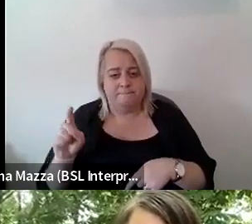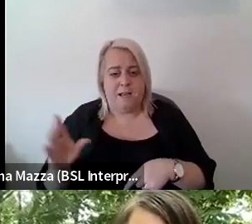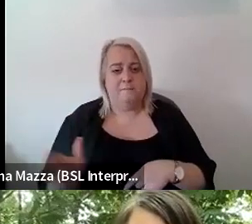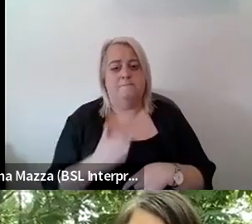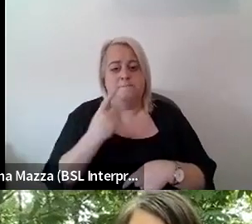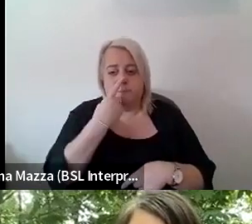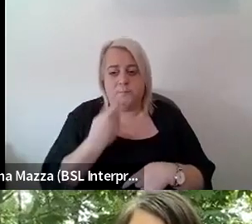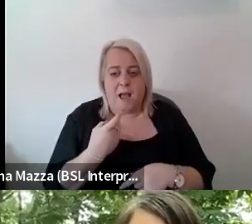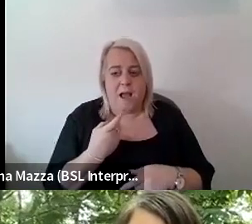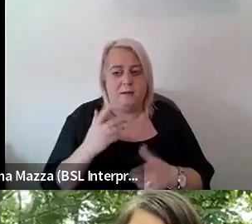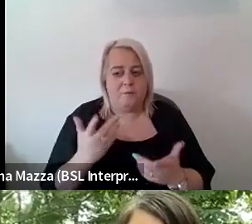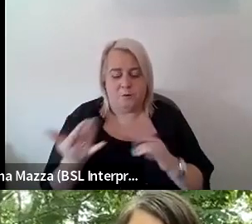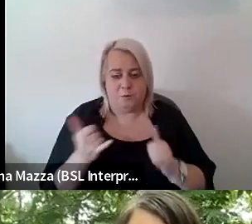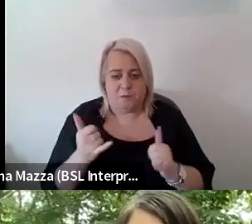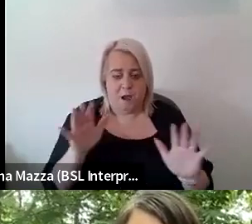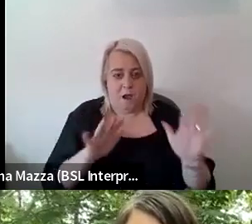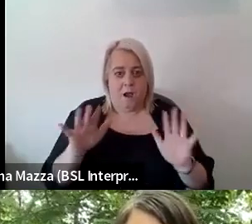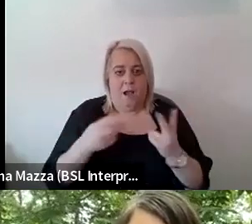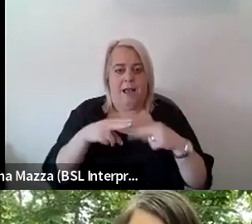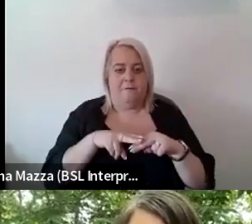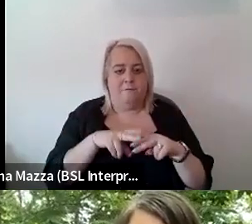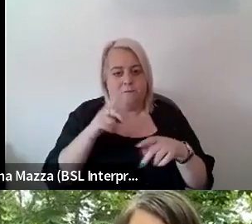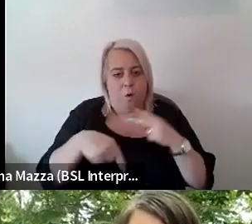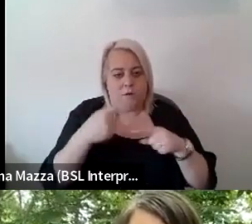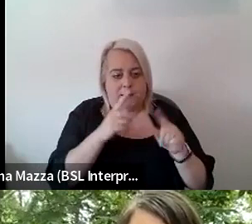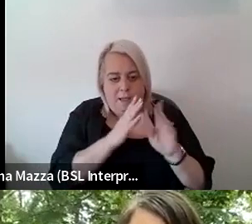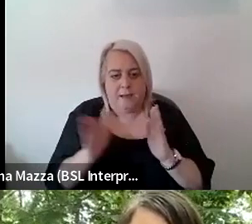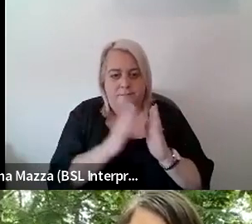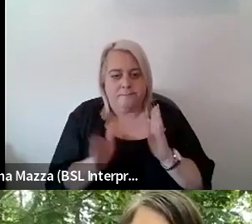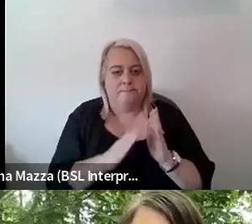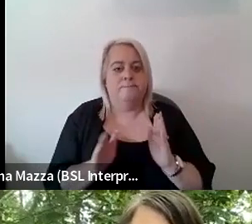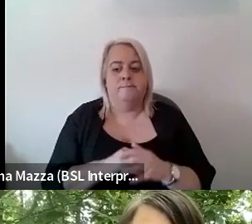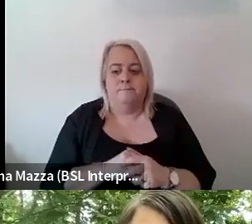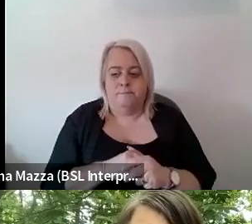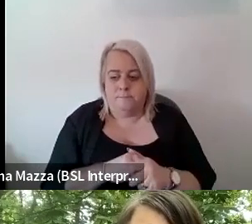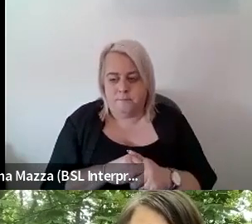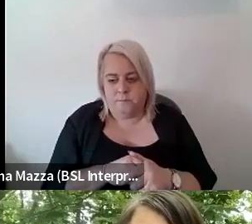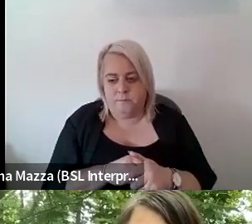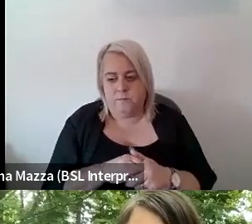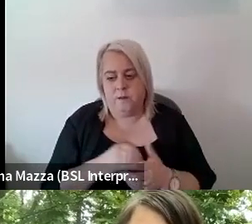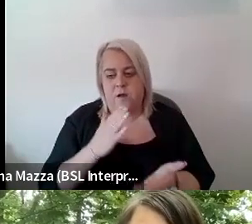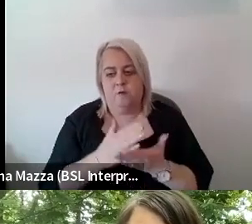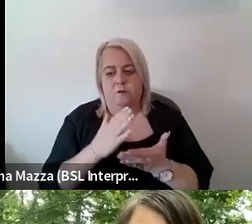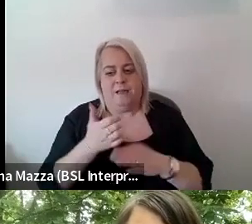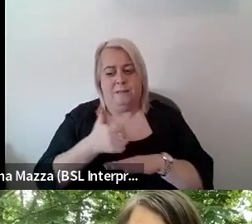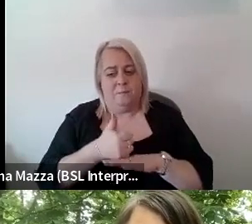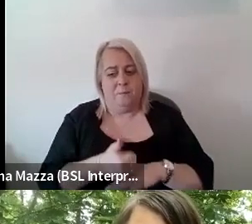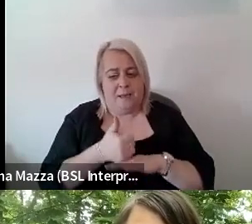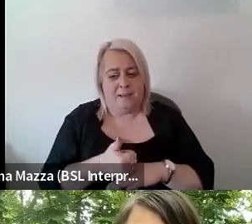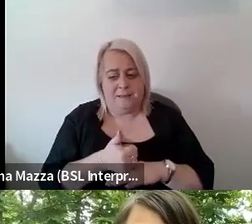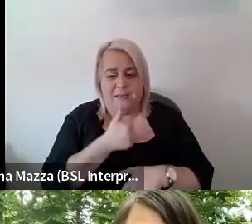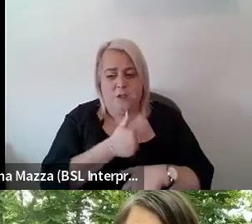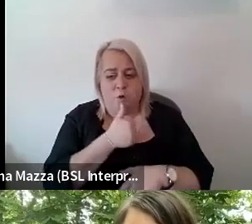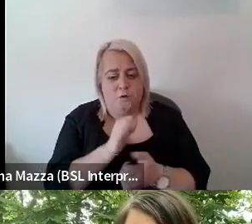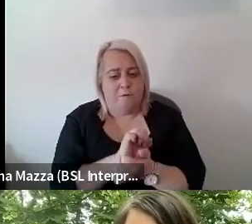feels right from an inclusion point of view, you know, in terms of philosophically, that's right. And it's a basic heuristic, user freedom and